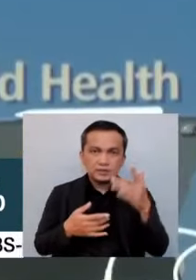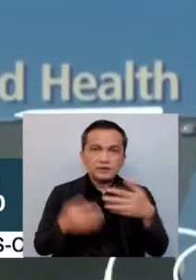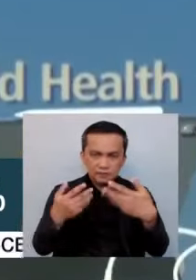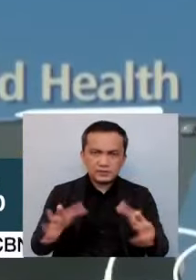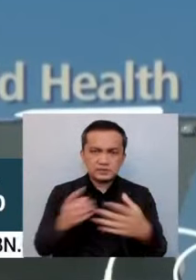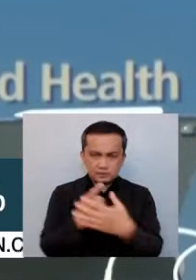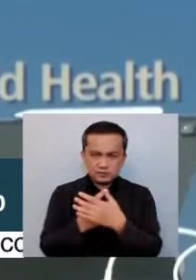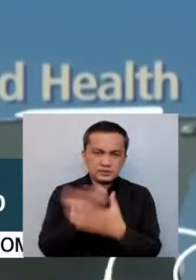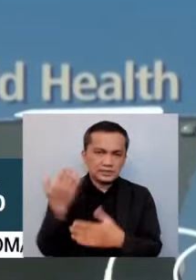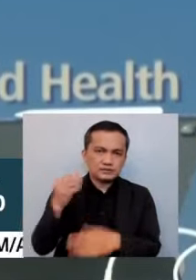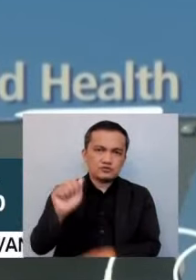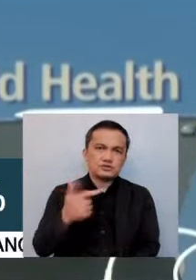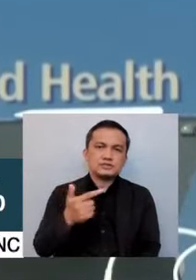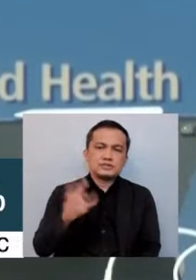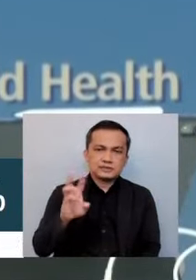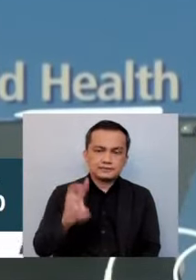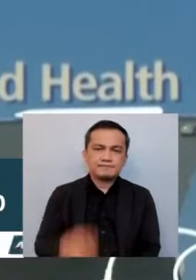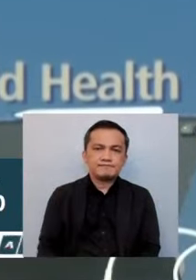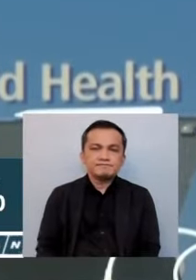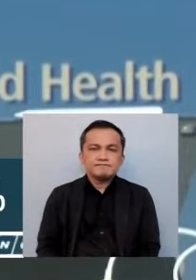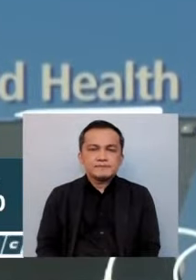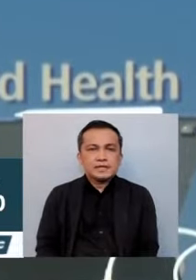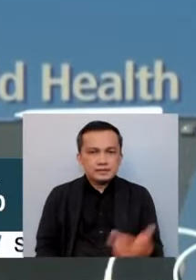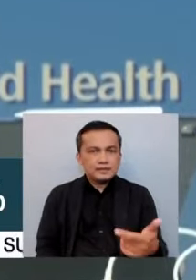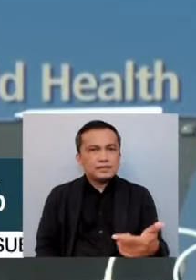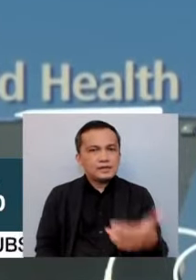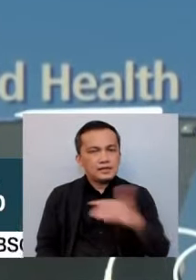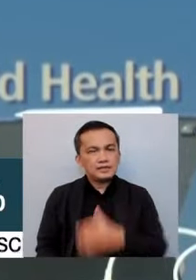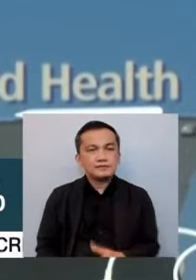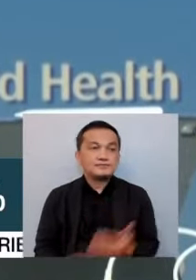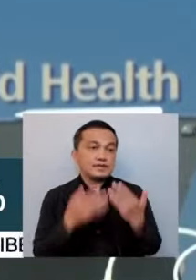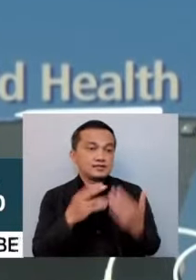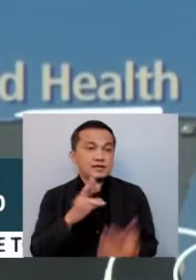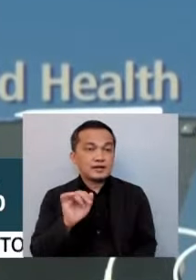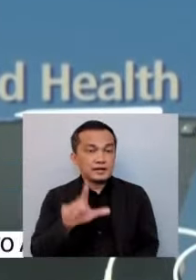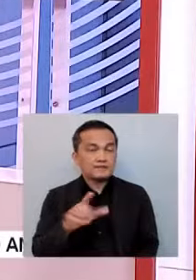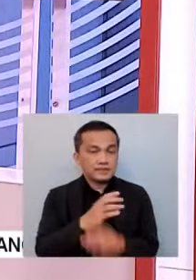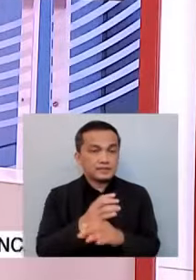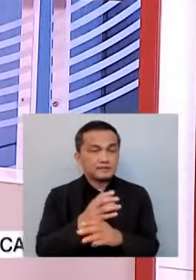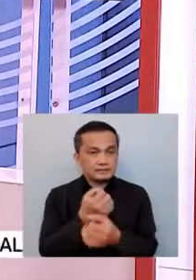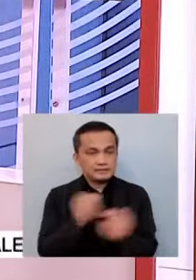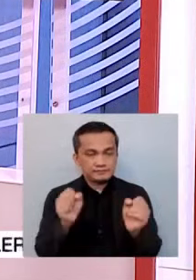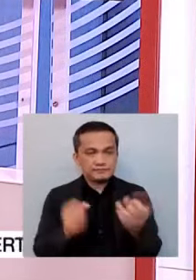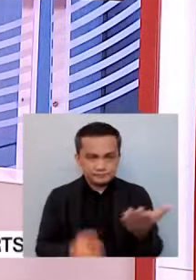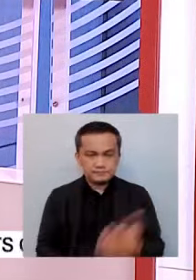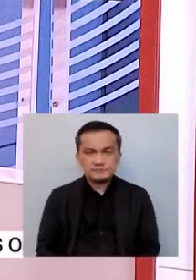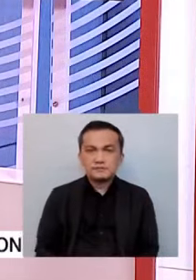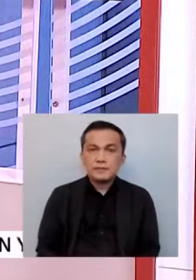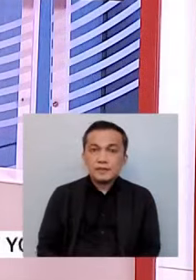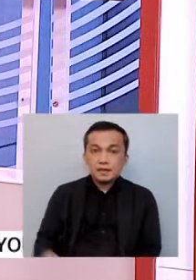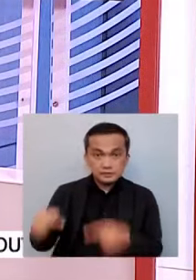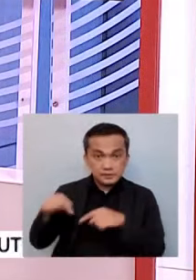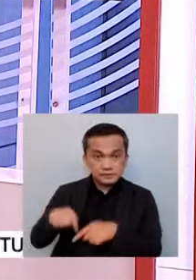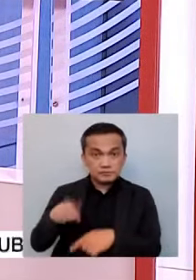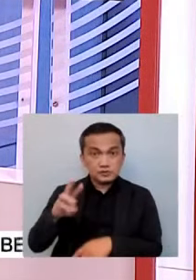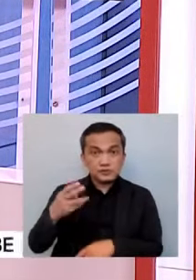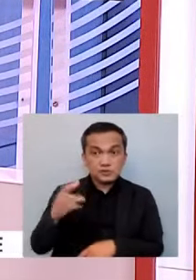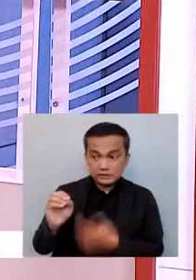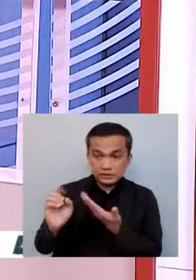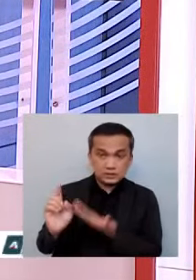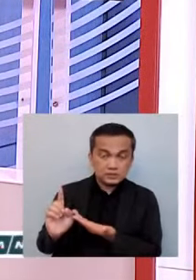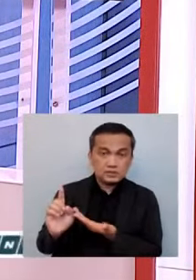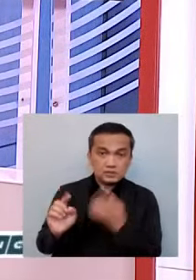last August 16. Carmina, back to you. Thanks a lot, Raf. Take care and keep safe. Back here in the newsroom, the World Health Organization